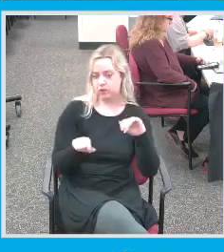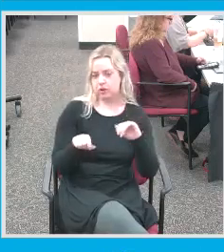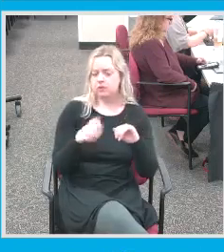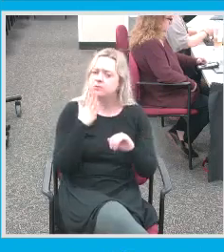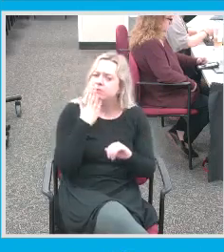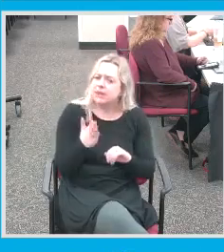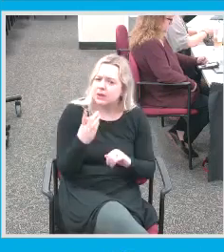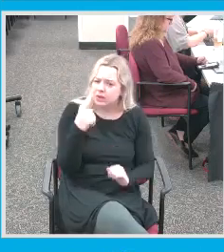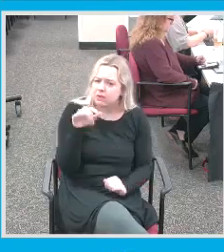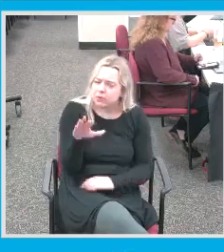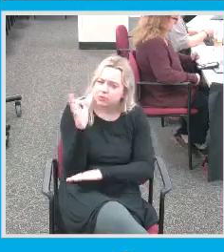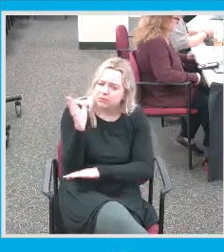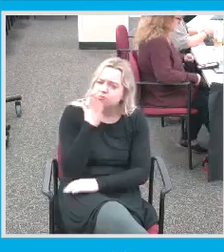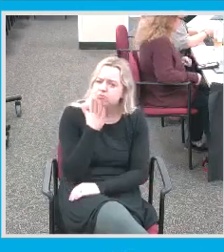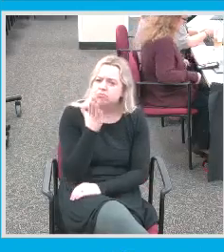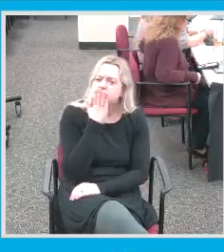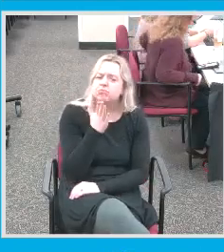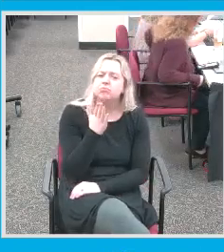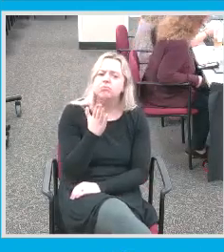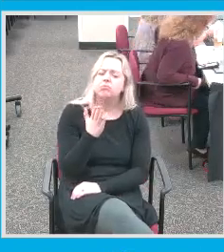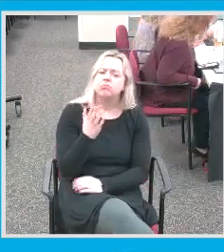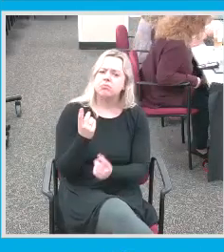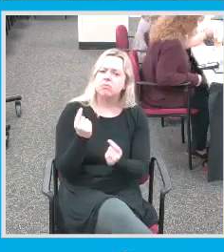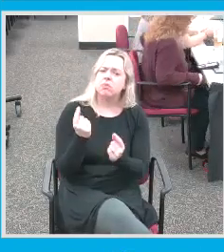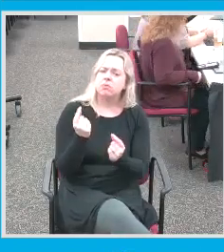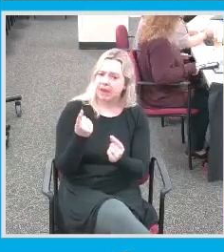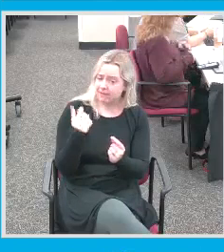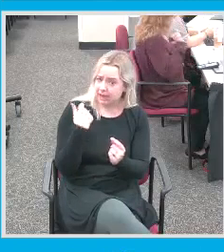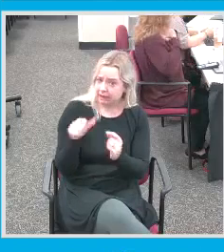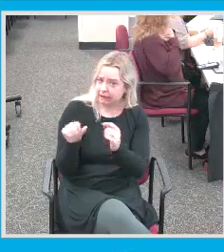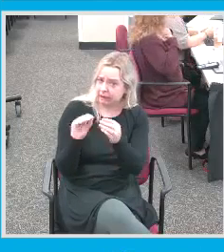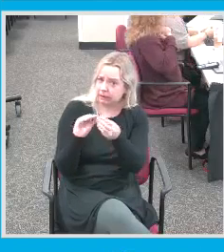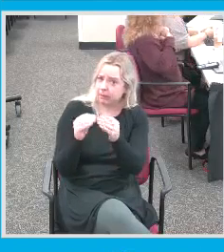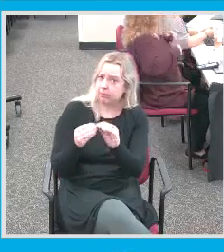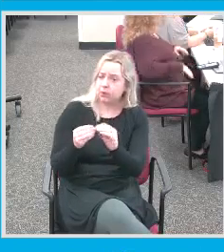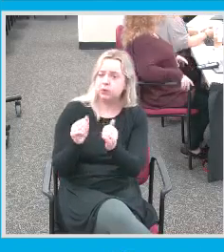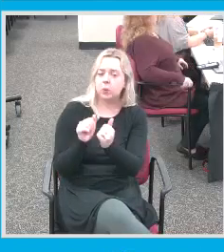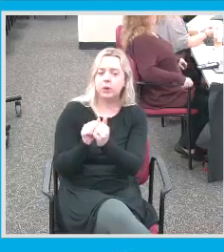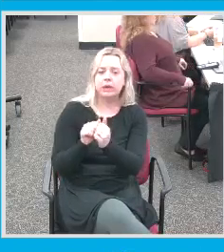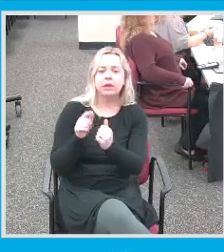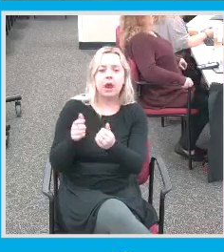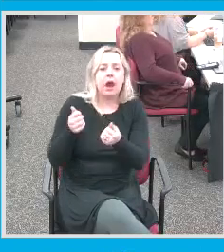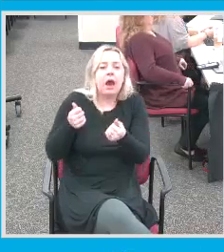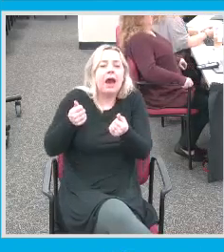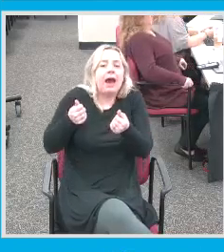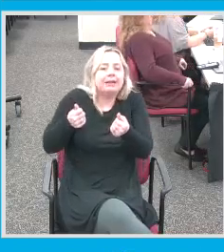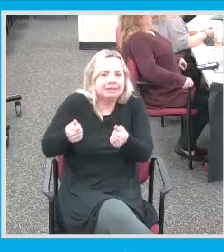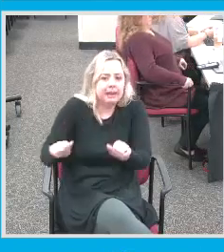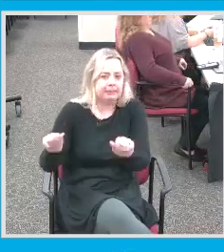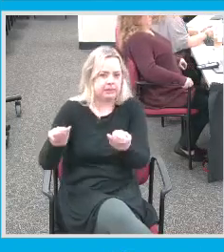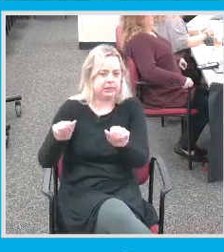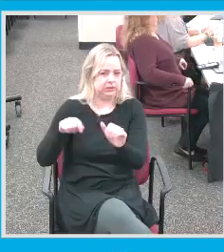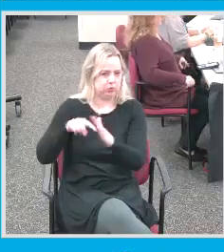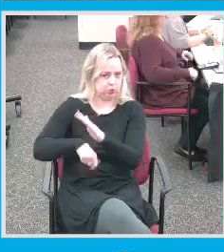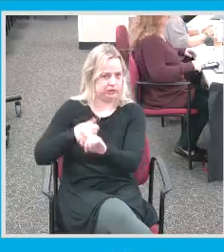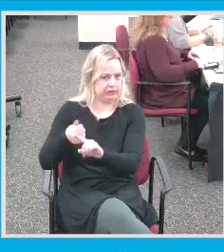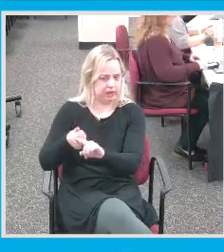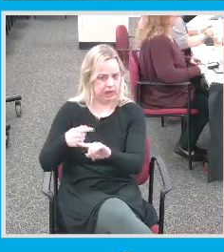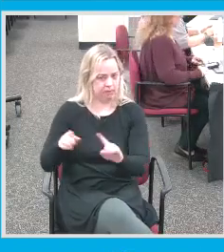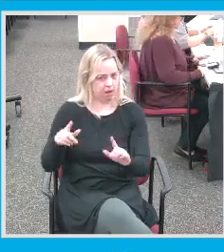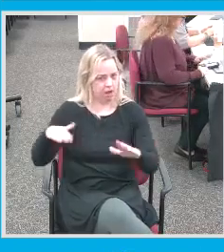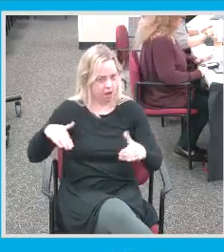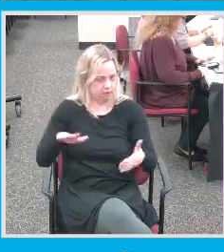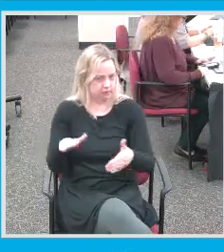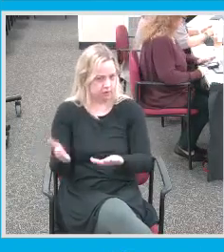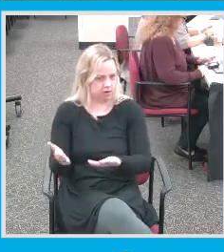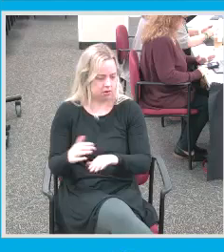Thank you for your presentation. What about, do you have any data on attempted suicides? That I don't currently have tracked, but that's definitely a number